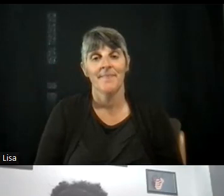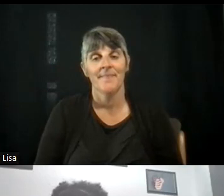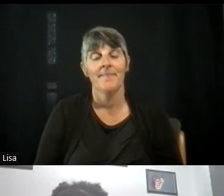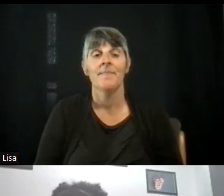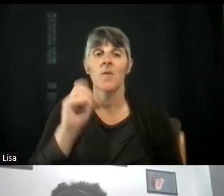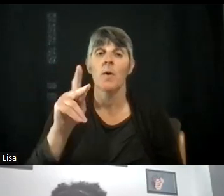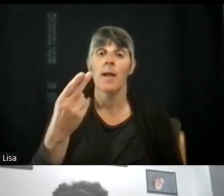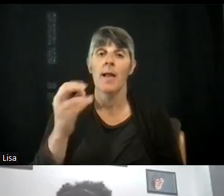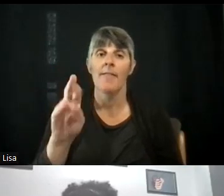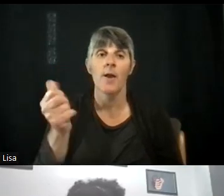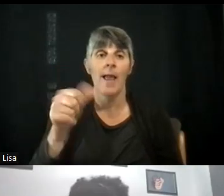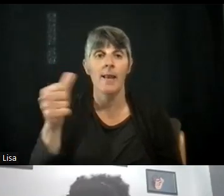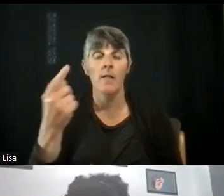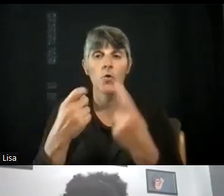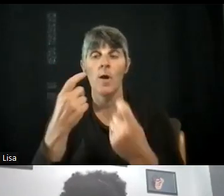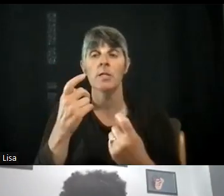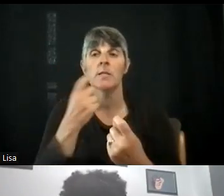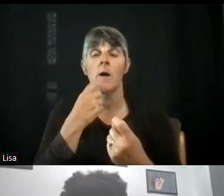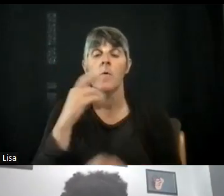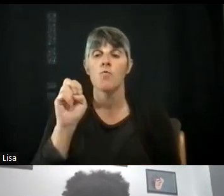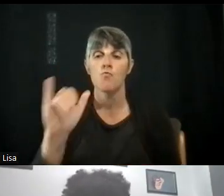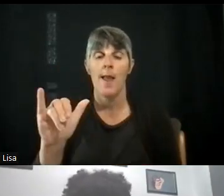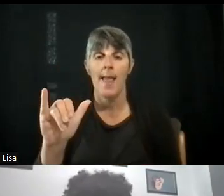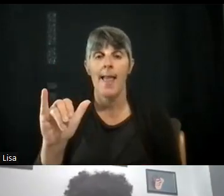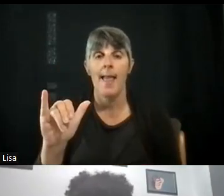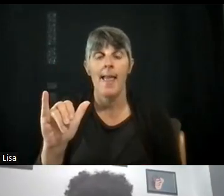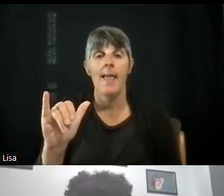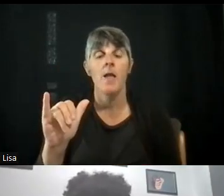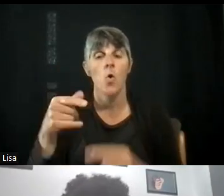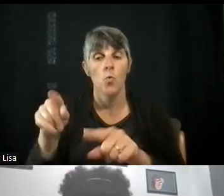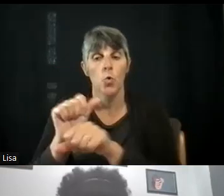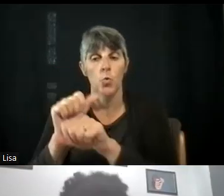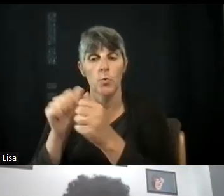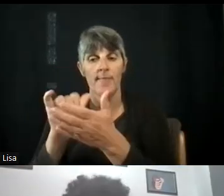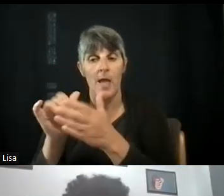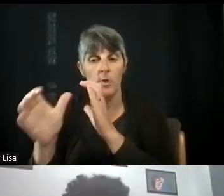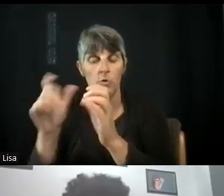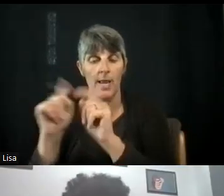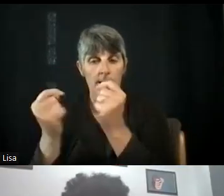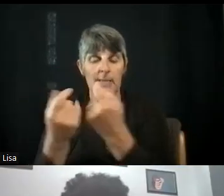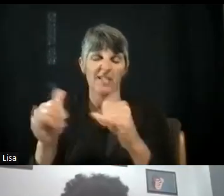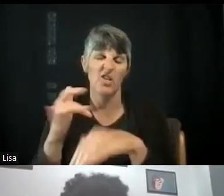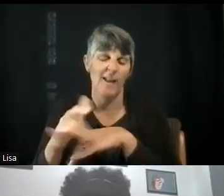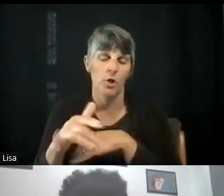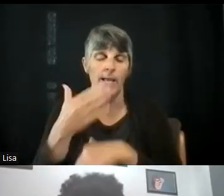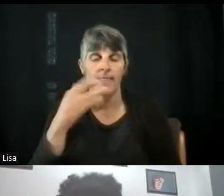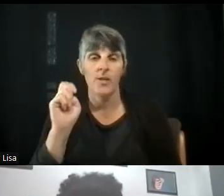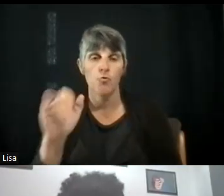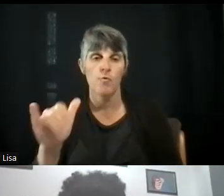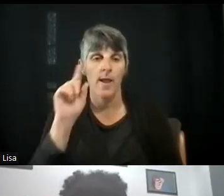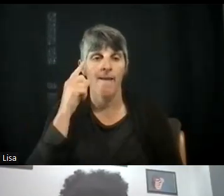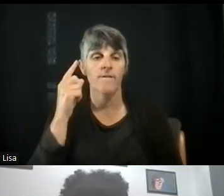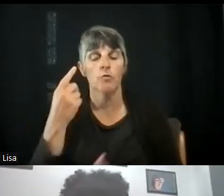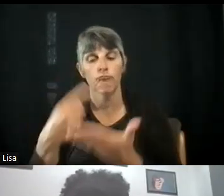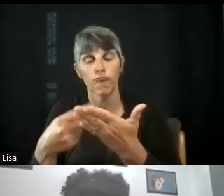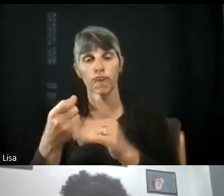Okay, any other questions? Ray's working on that with the communications team. It's still kind of early on. Thank you, Ray, for talking